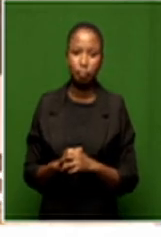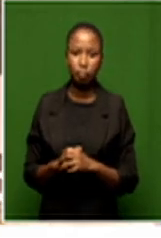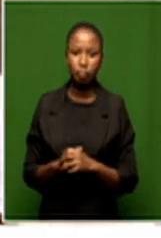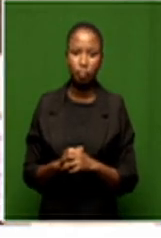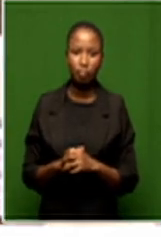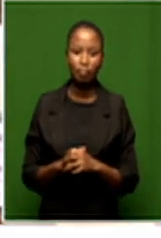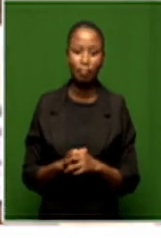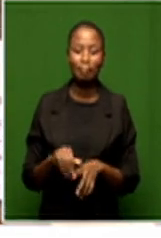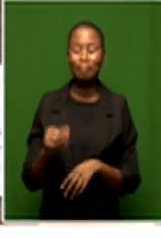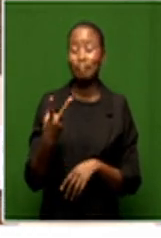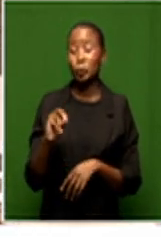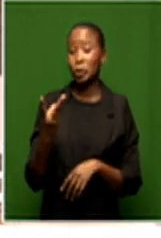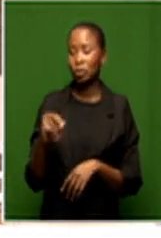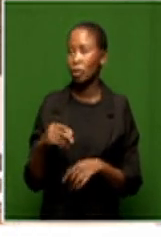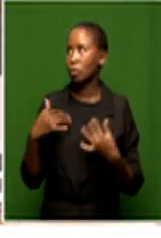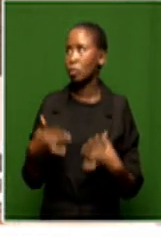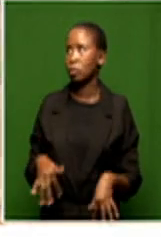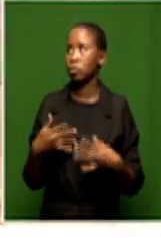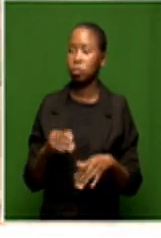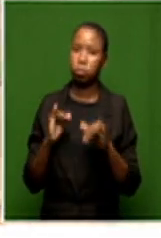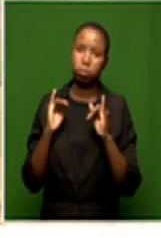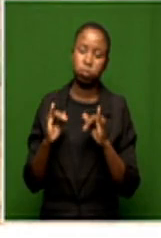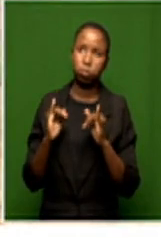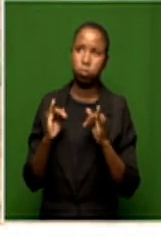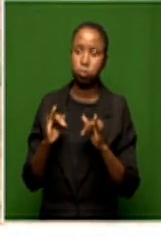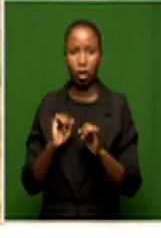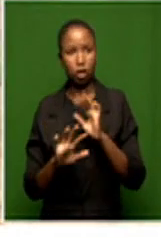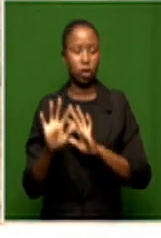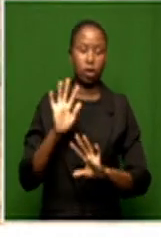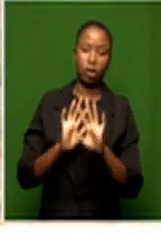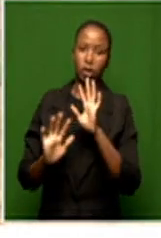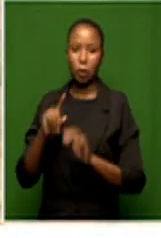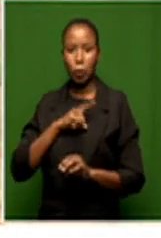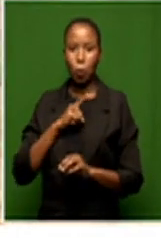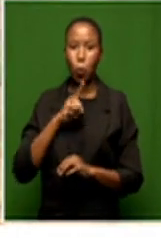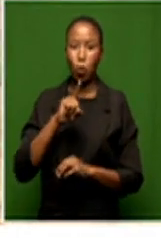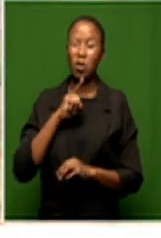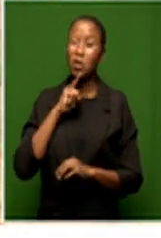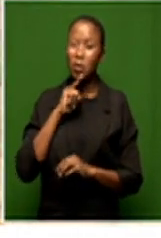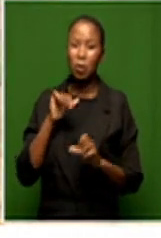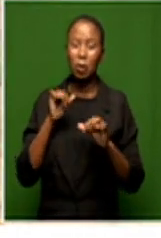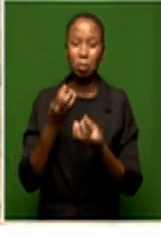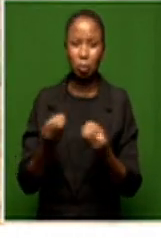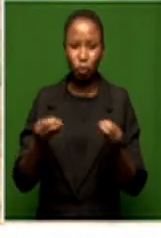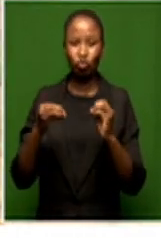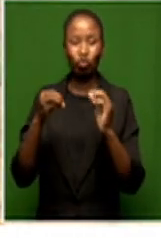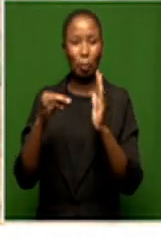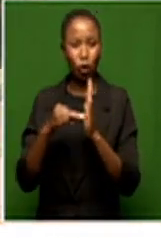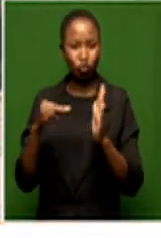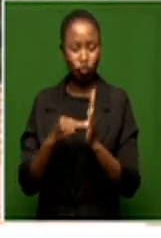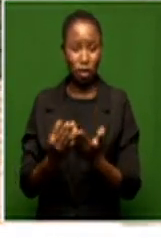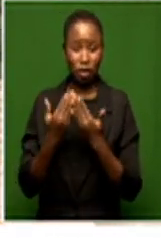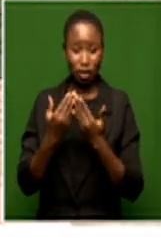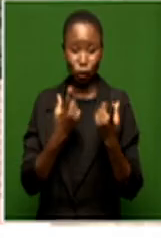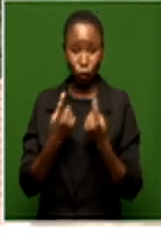2020 was very crazy, unpredictable if I could say that. Hundreds of thousands of other matriculants are likely to agree with